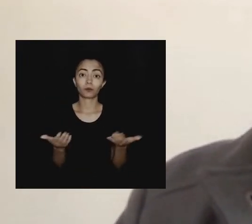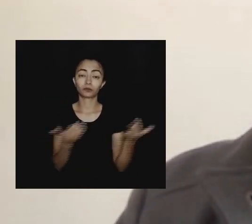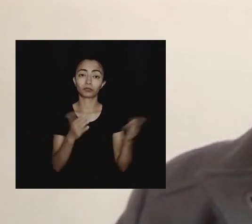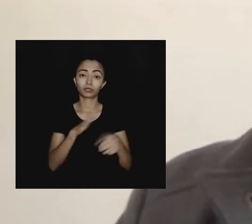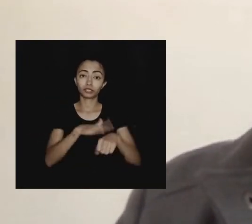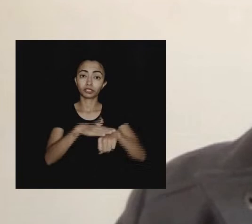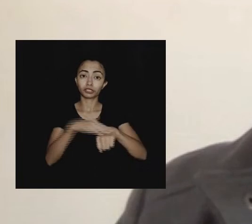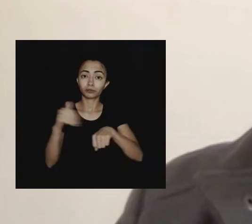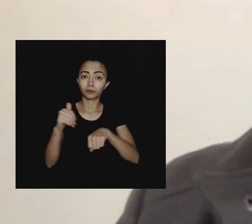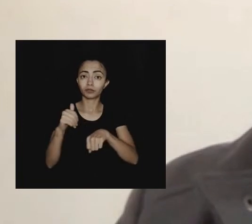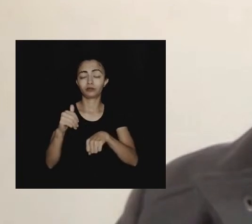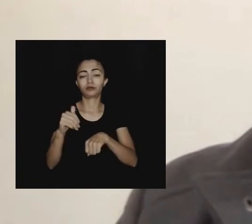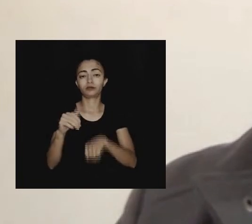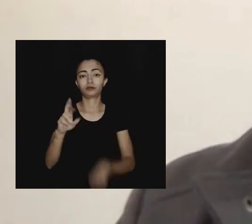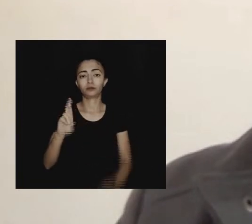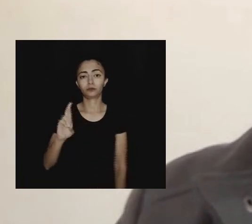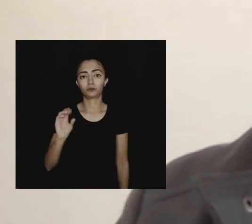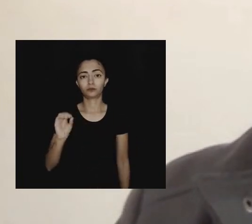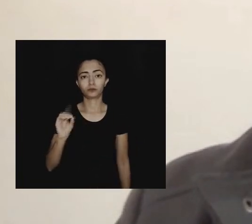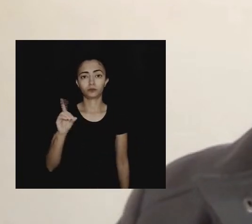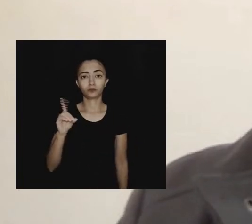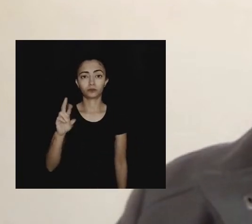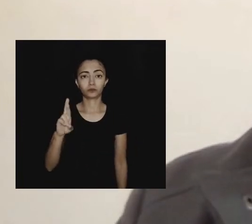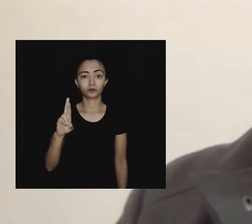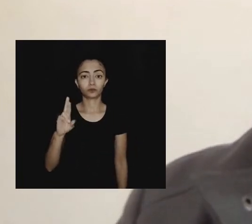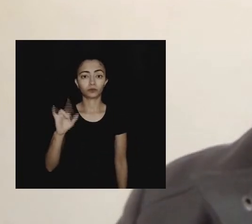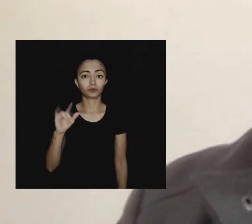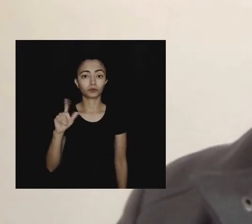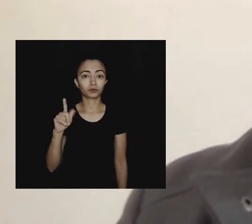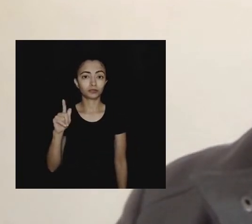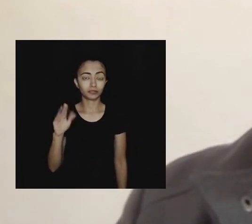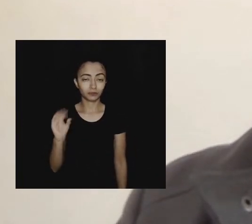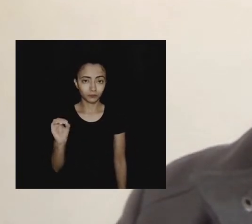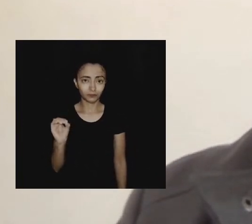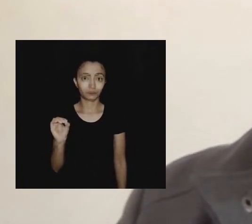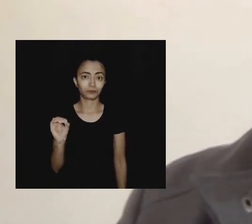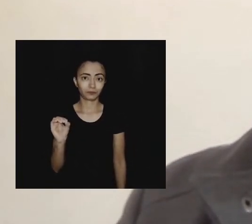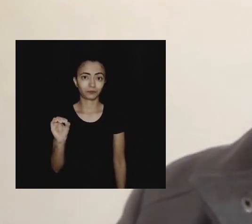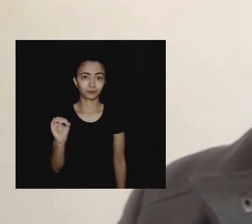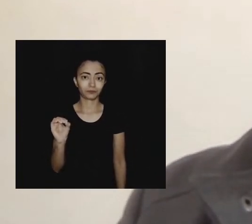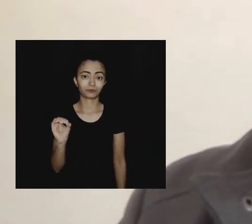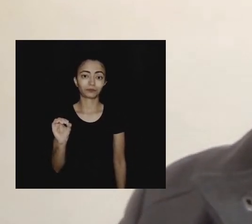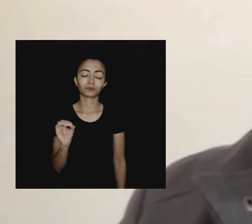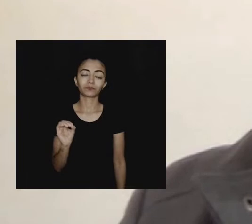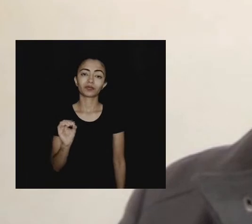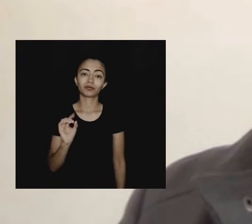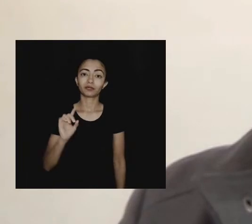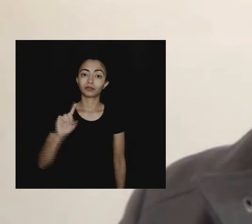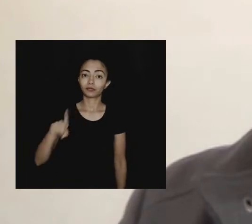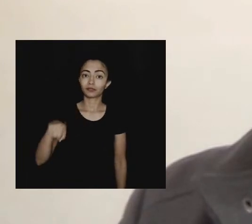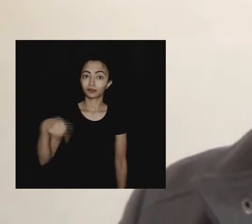welcome to everyone in Colombia. Now I'd like to invite Mr. Rodrigo Viana